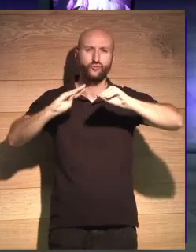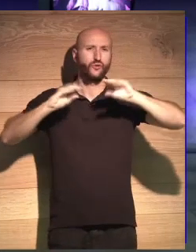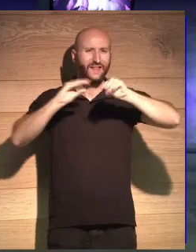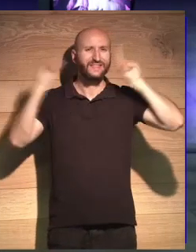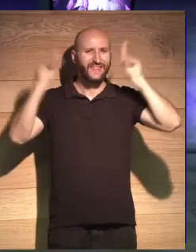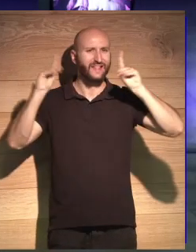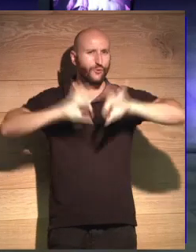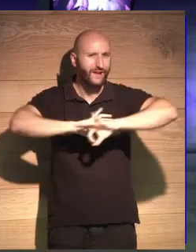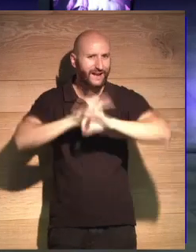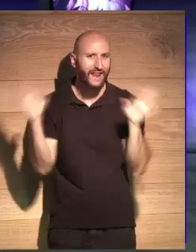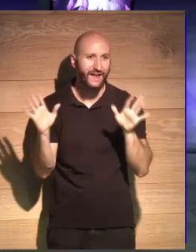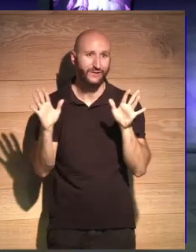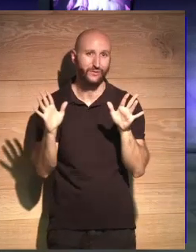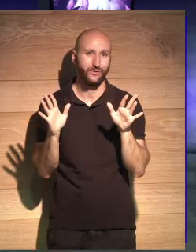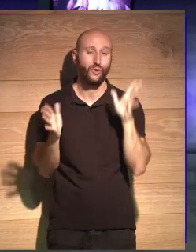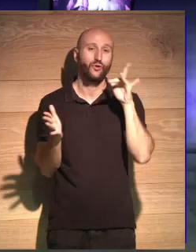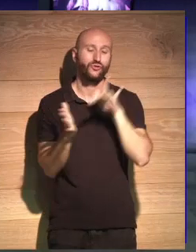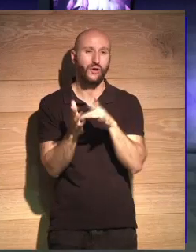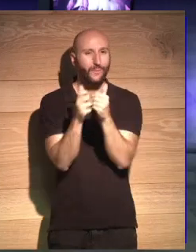businesses that are very